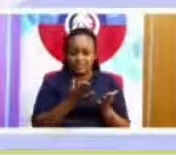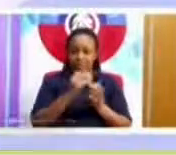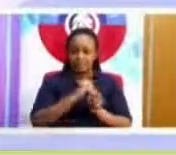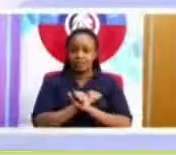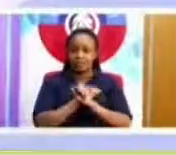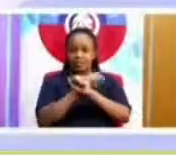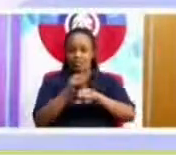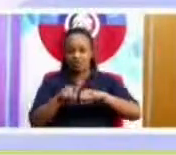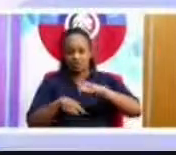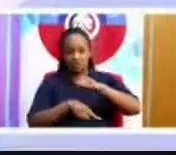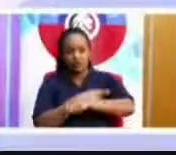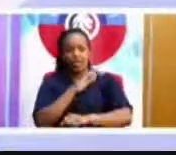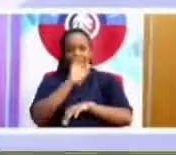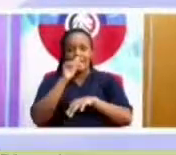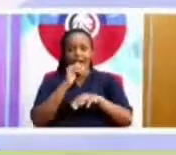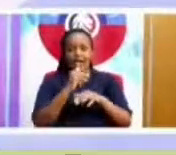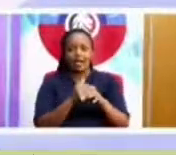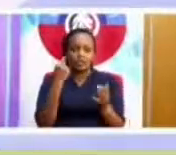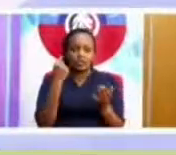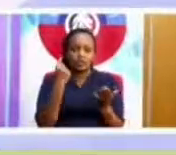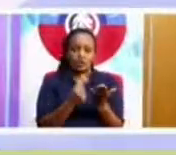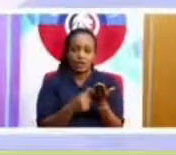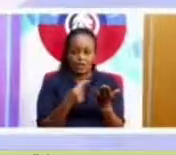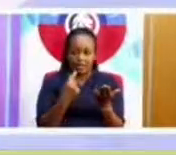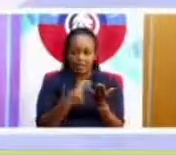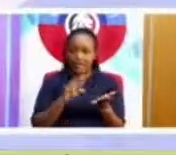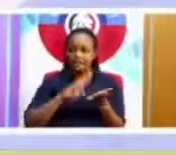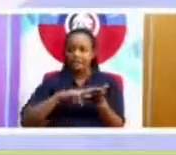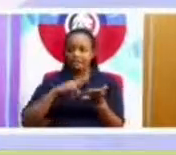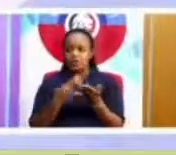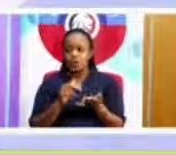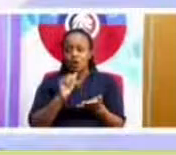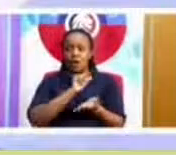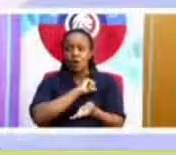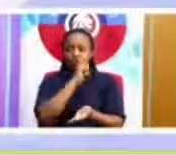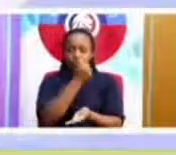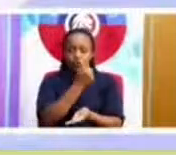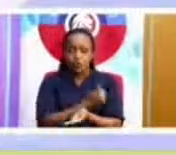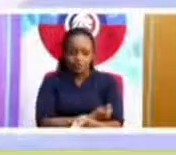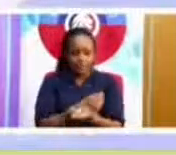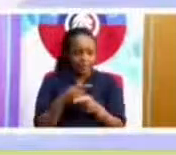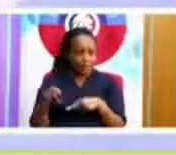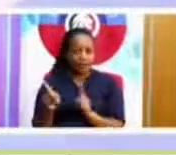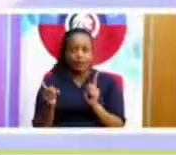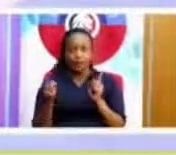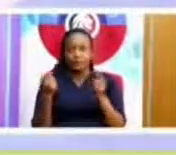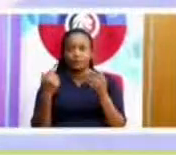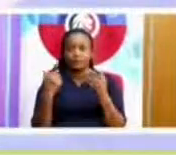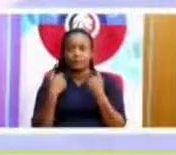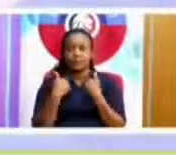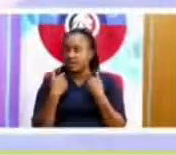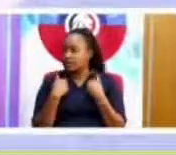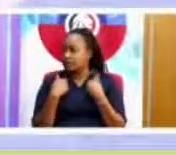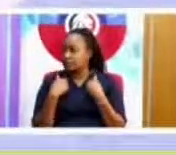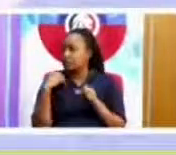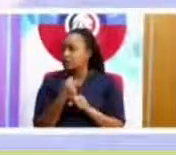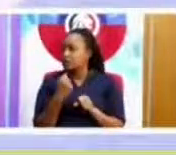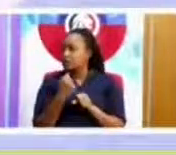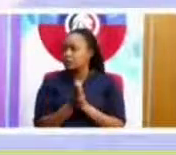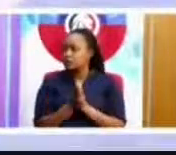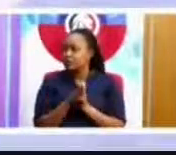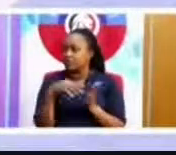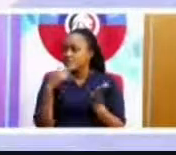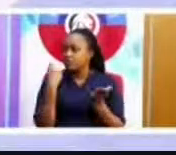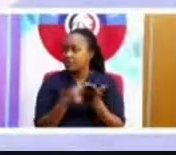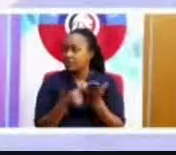the Uganda Revenue Authority. He has been at the helm of the Uganda Revenue Authority since the 1st of